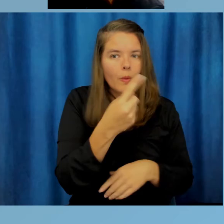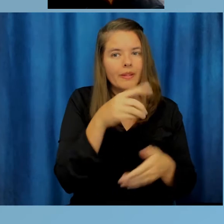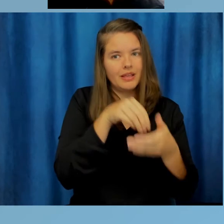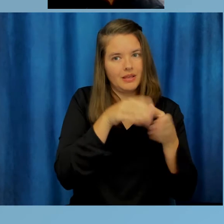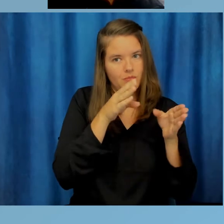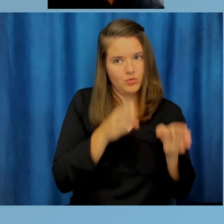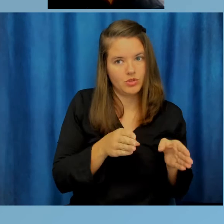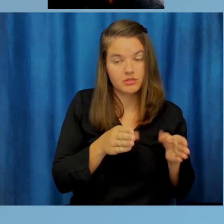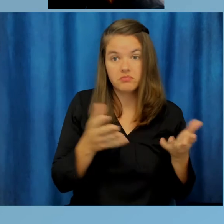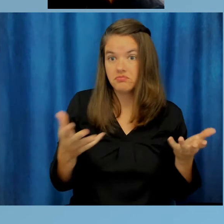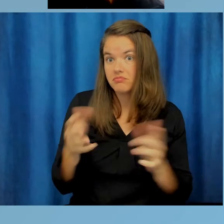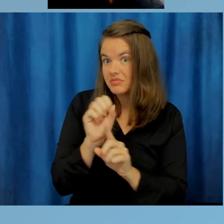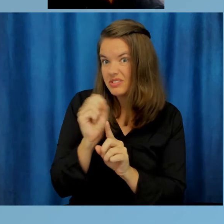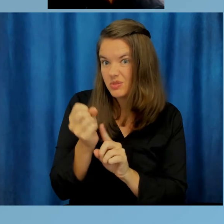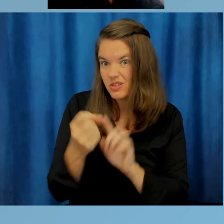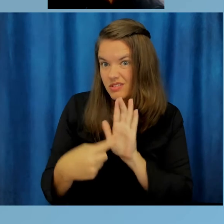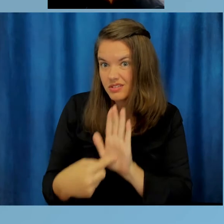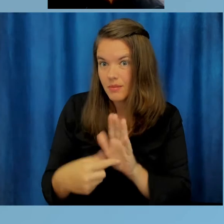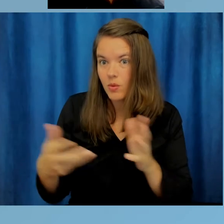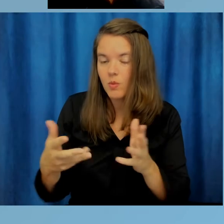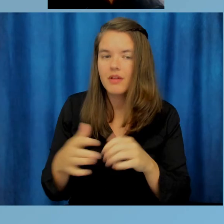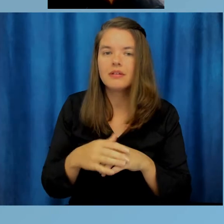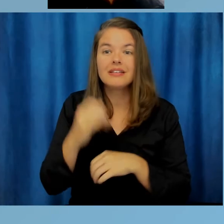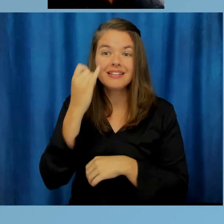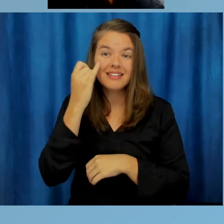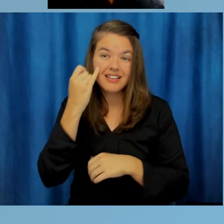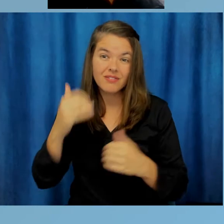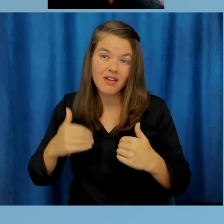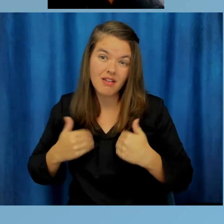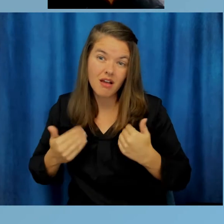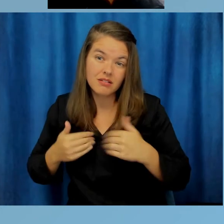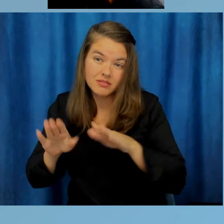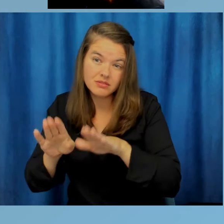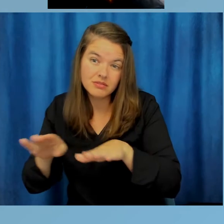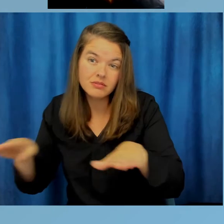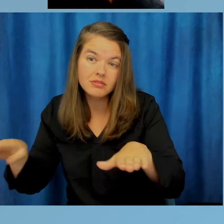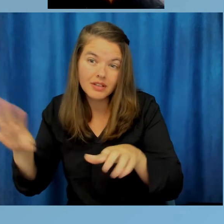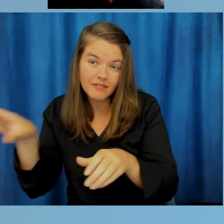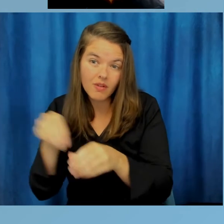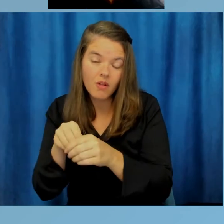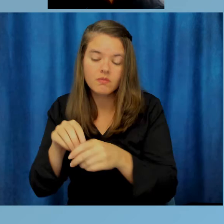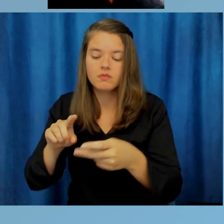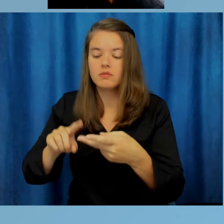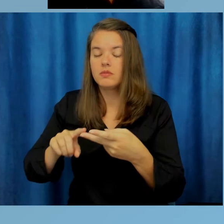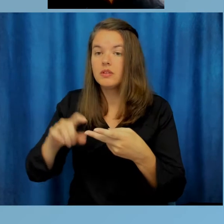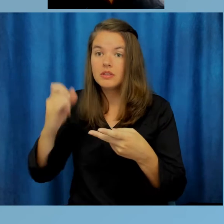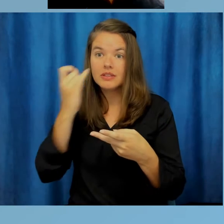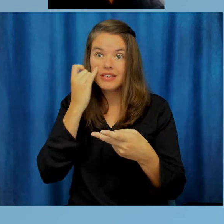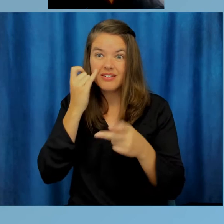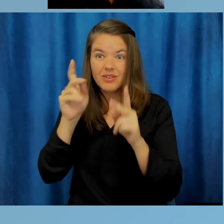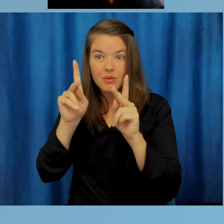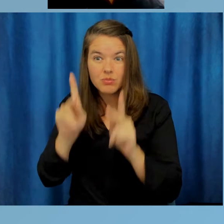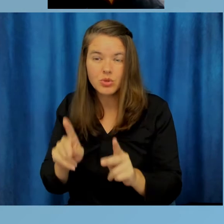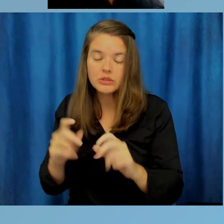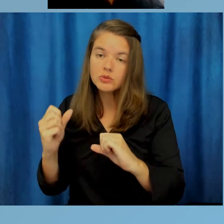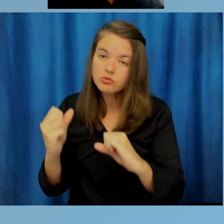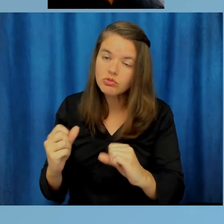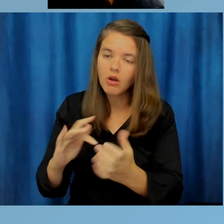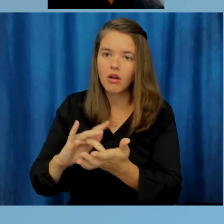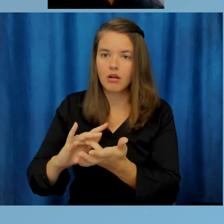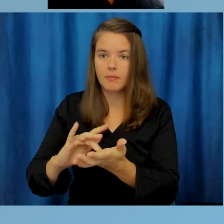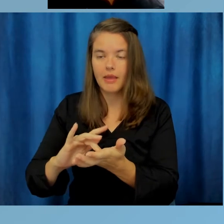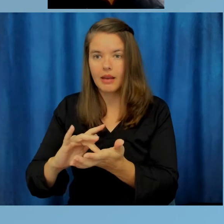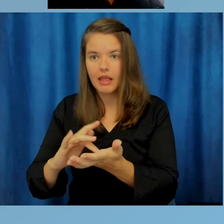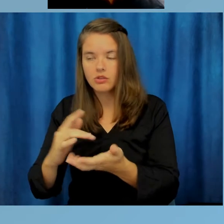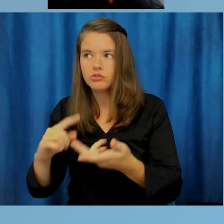in-person interpreter. Situations where there's a minor involved, situations in which a person is